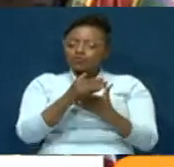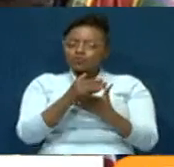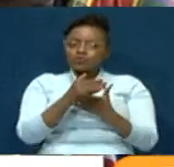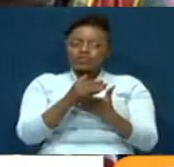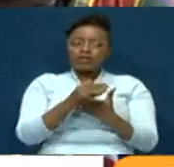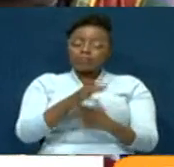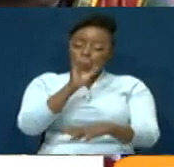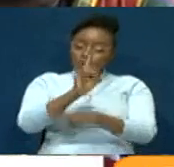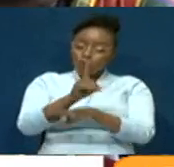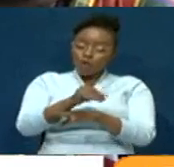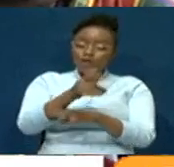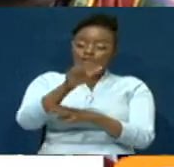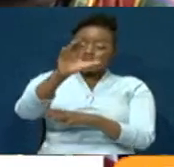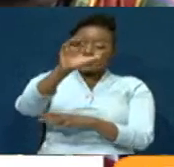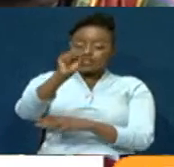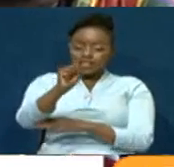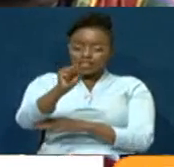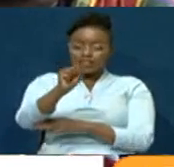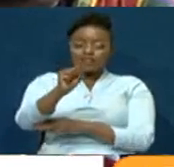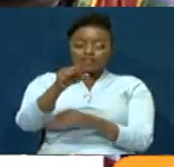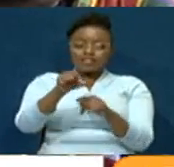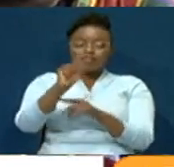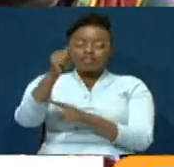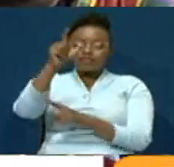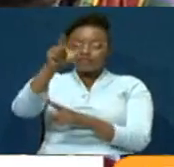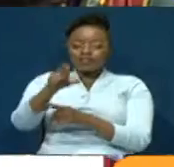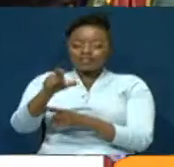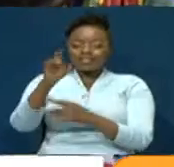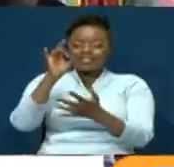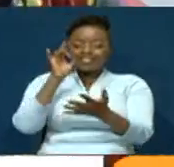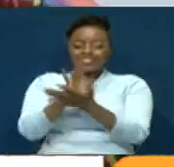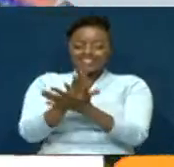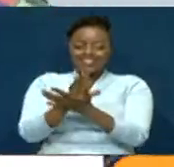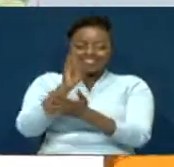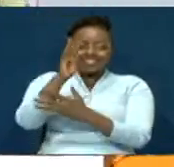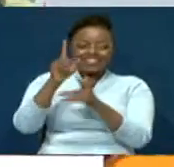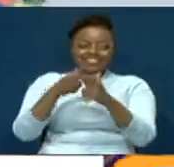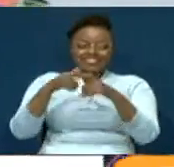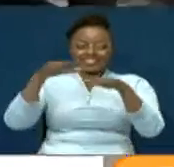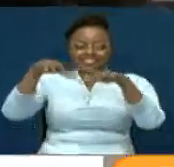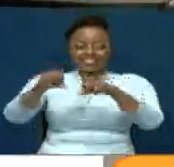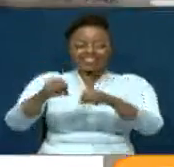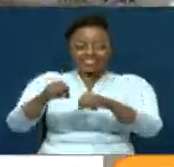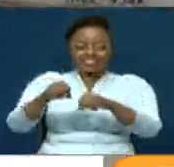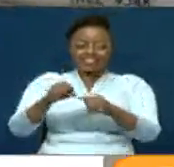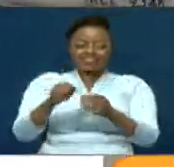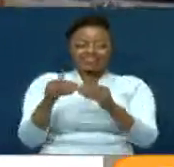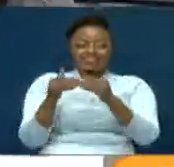I'm warning that cabinet minister, he'll be the first one I will sack when I take over the authority.